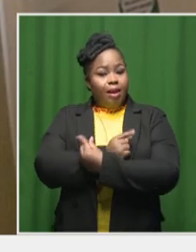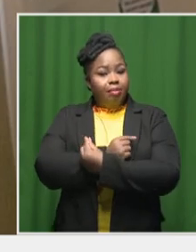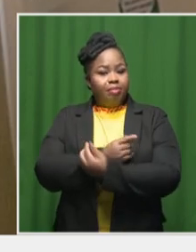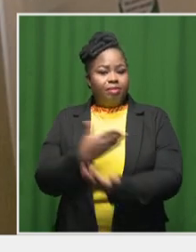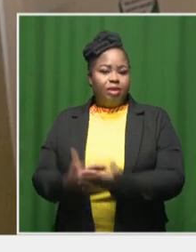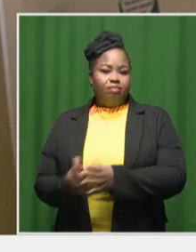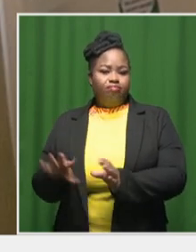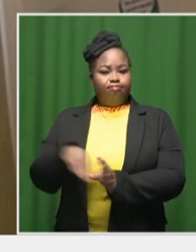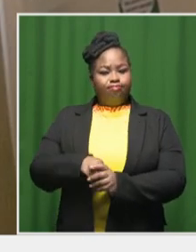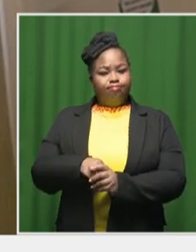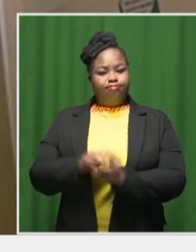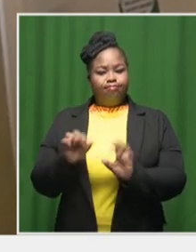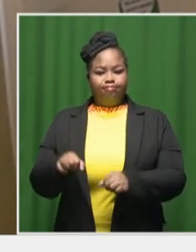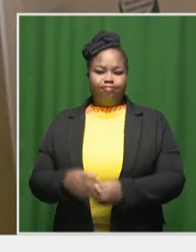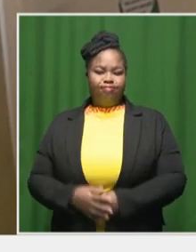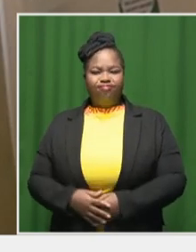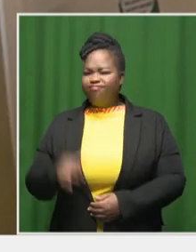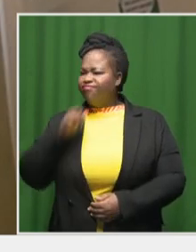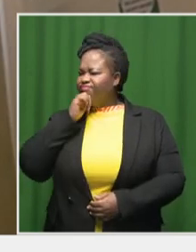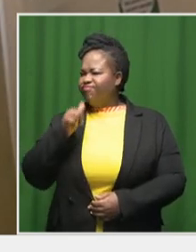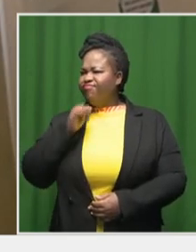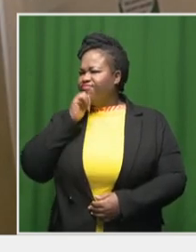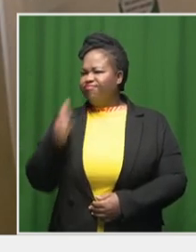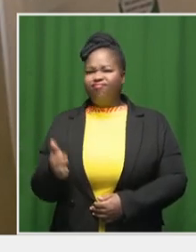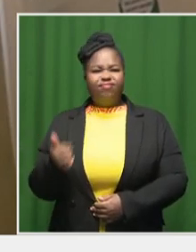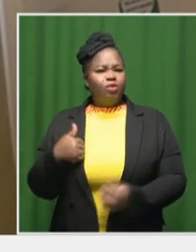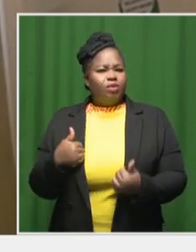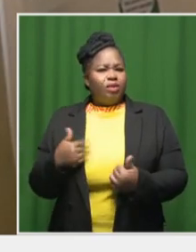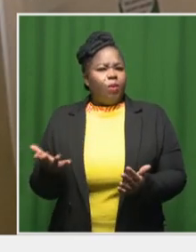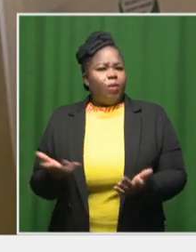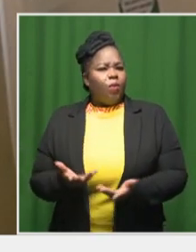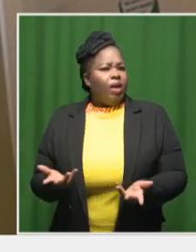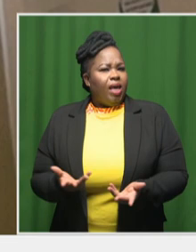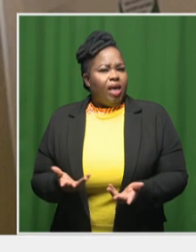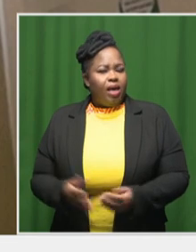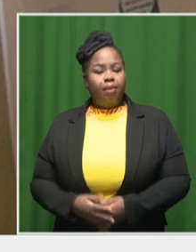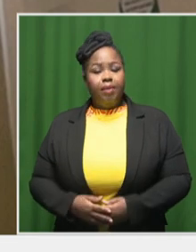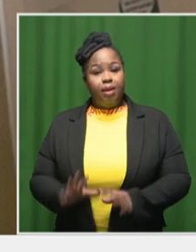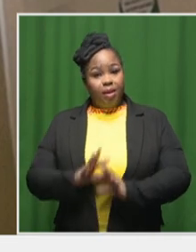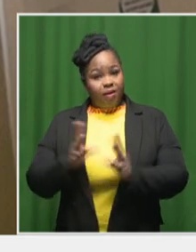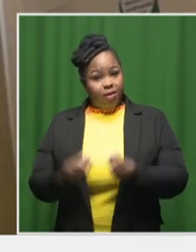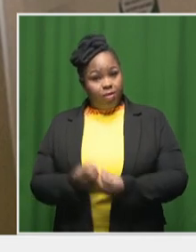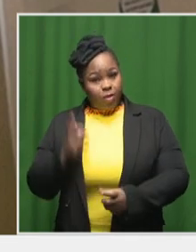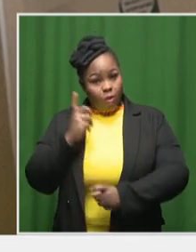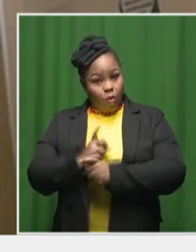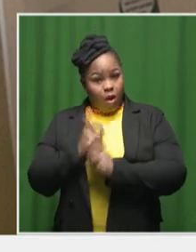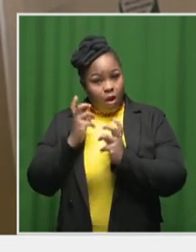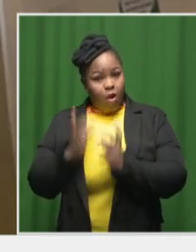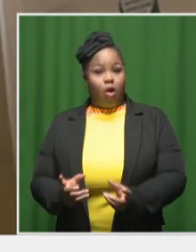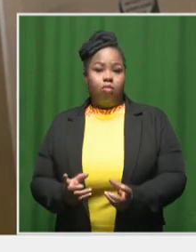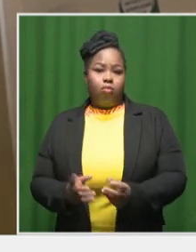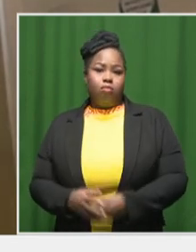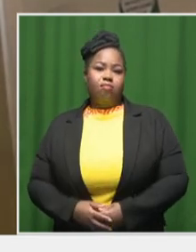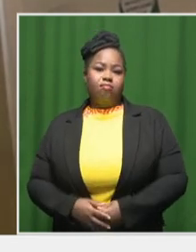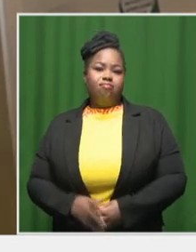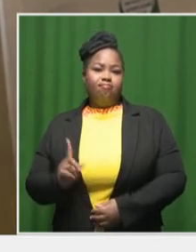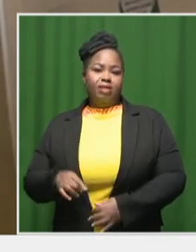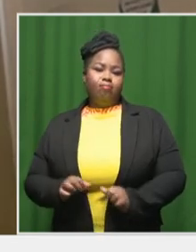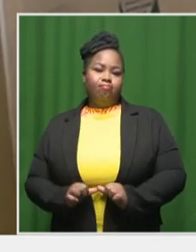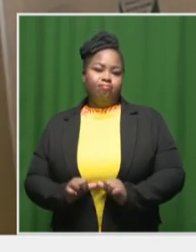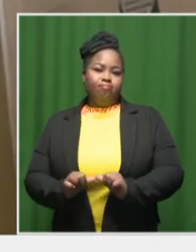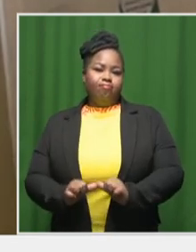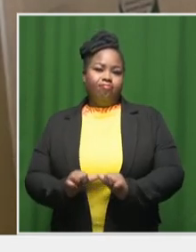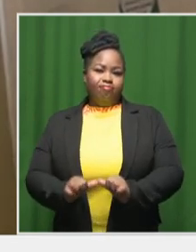at. It doesn't matter where you start. It is all about hard work and continuing